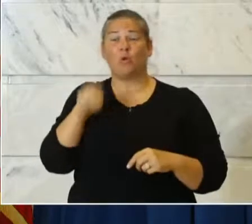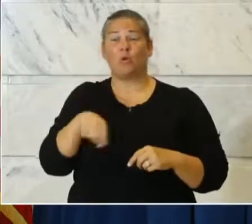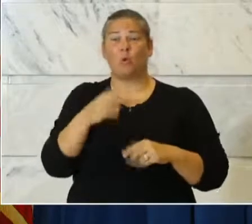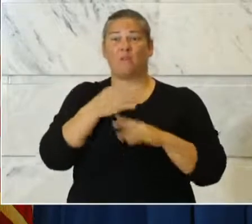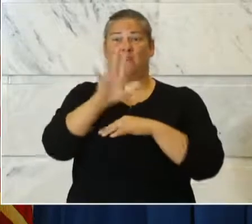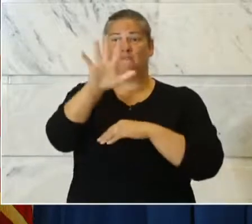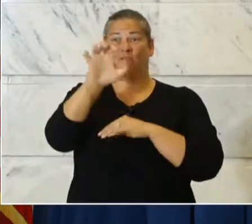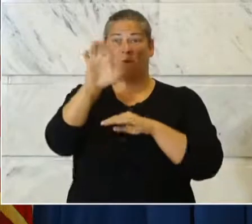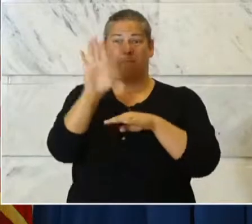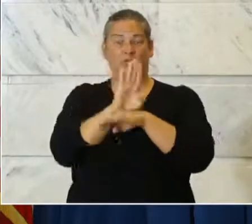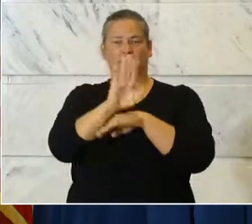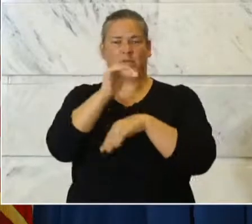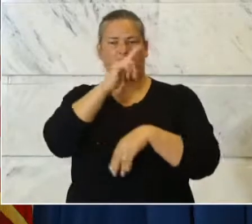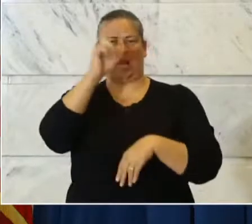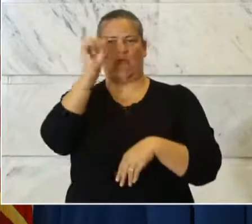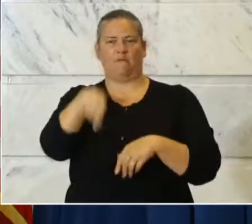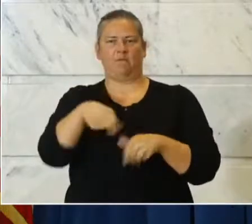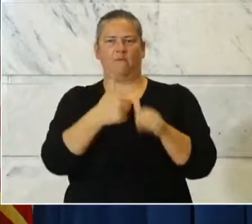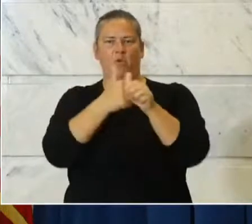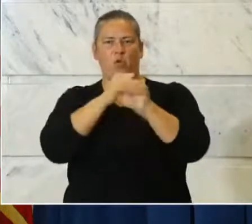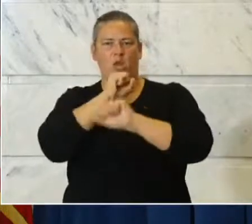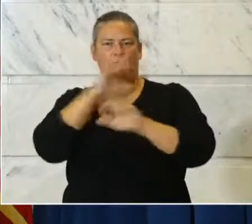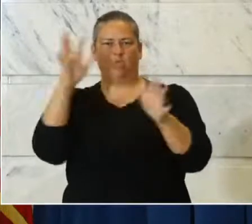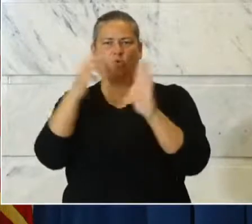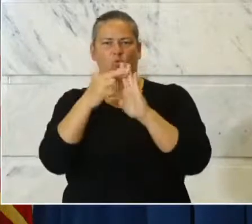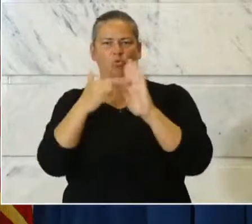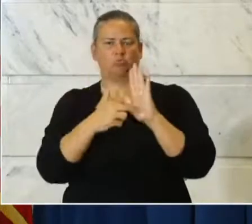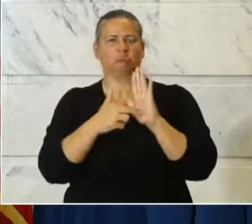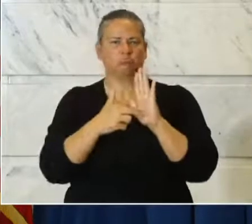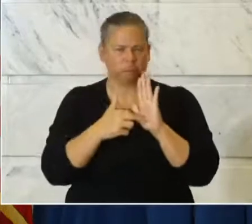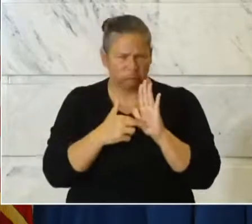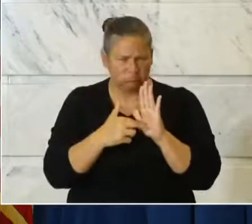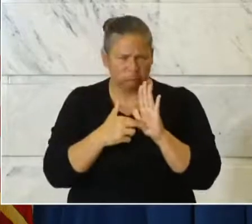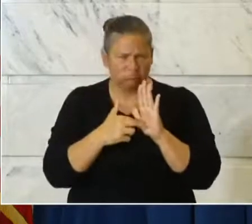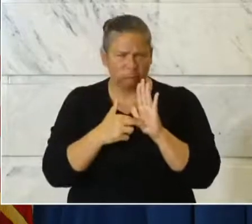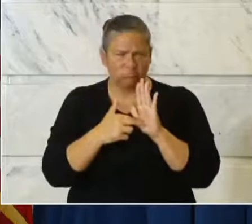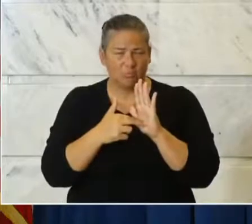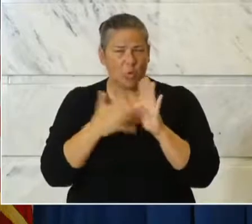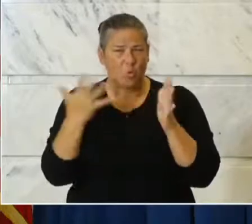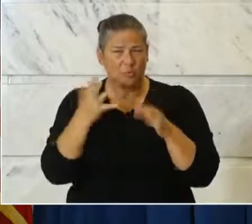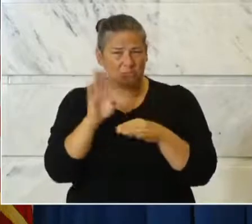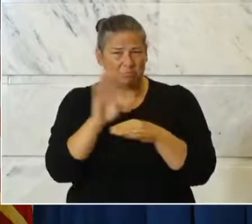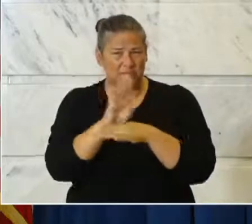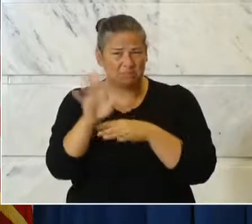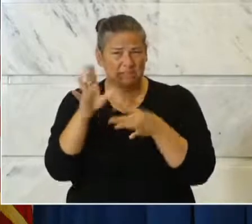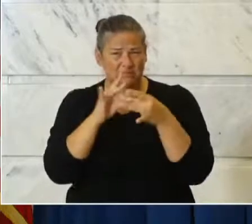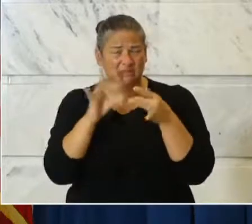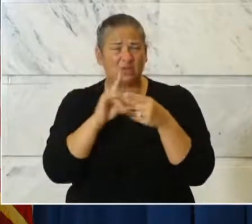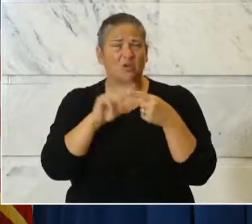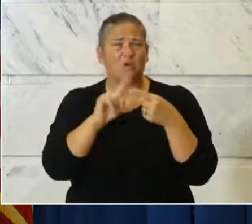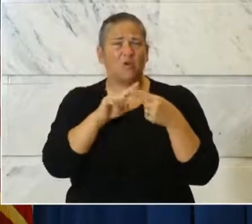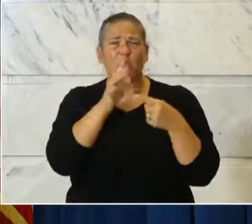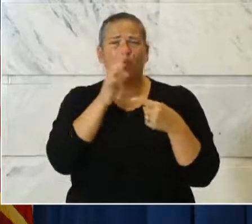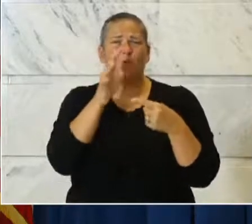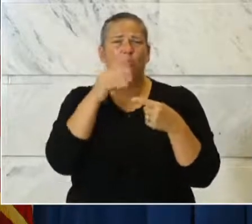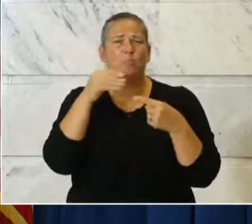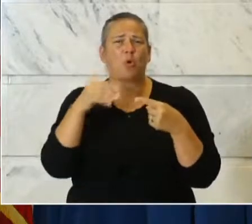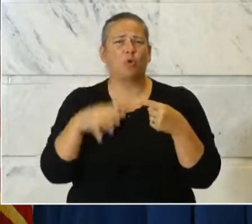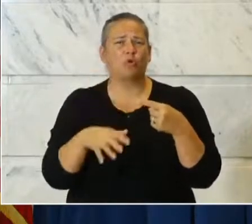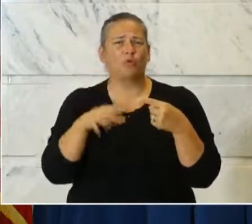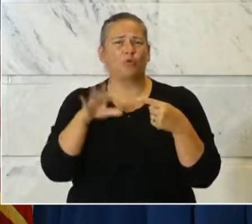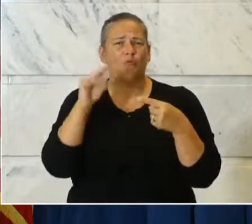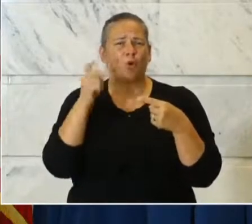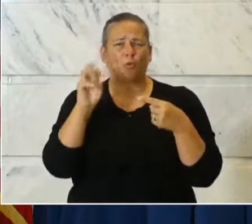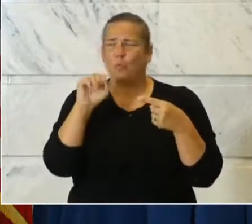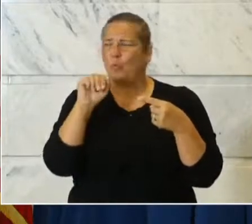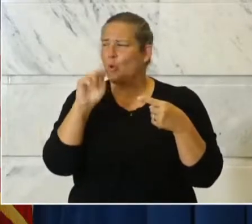businesses in Kentucky don't have to follow any rules whatsoever. And if you look at what those businesses are, They include farmers markets, so I guess